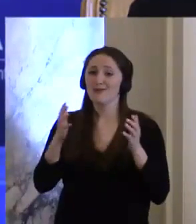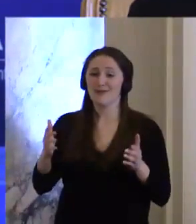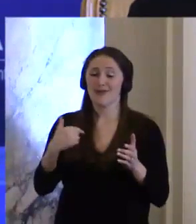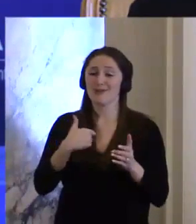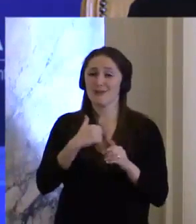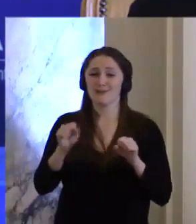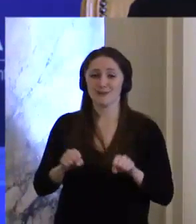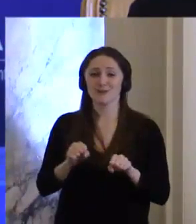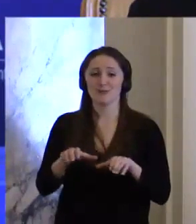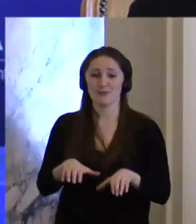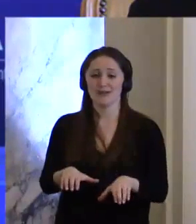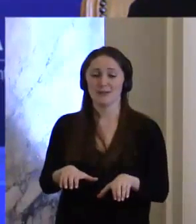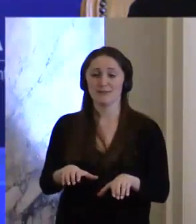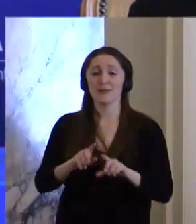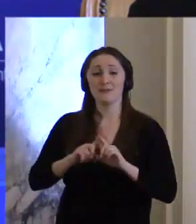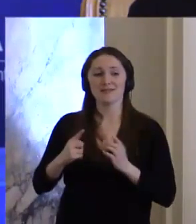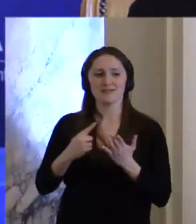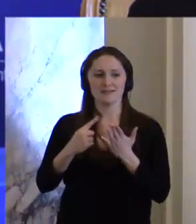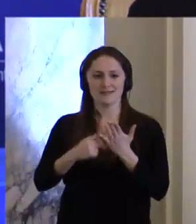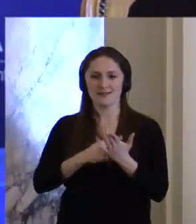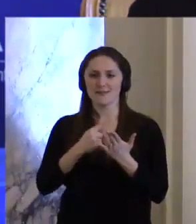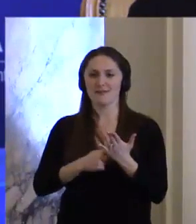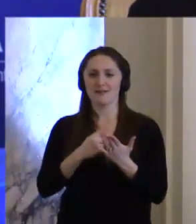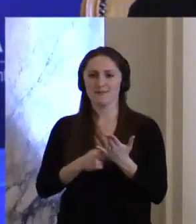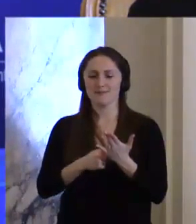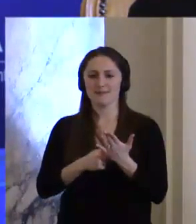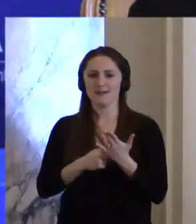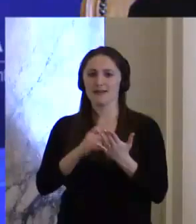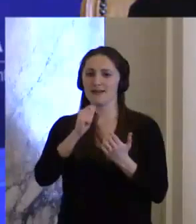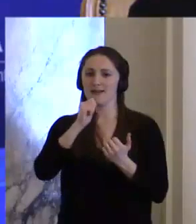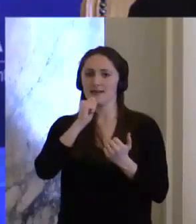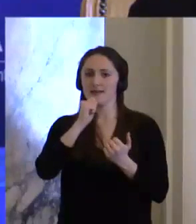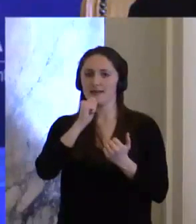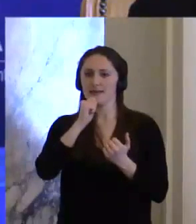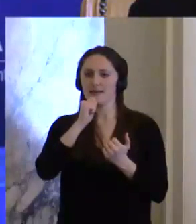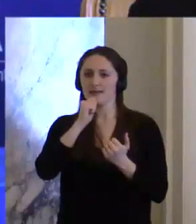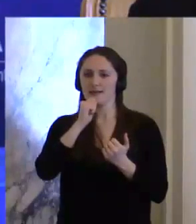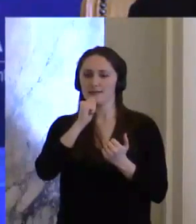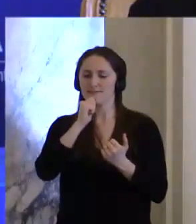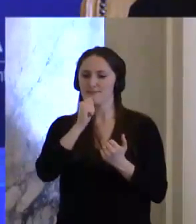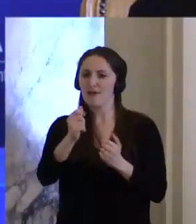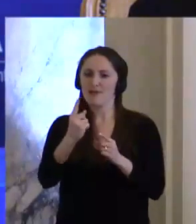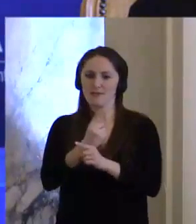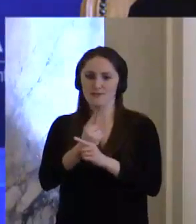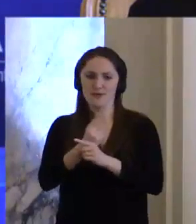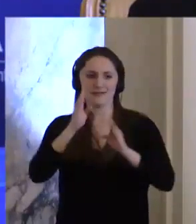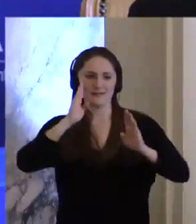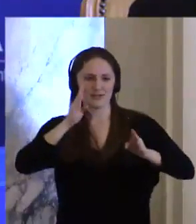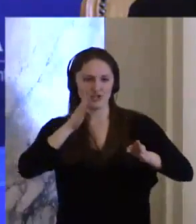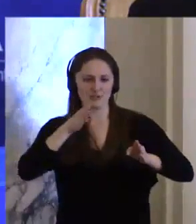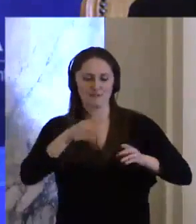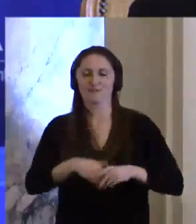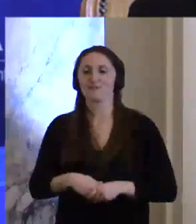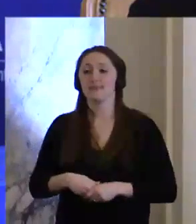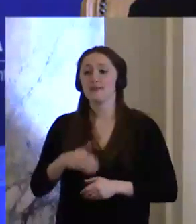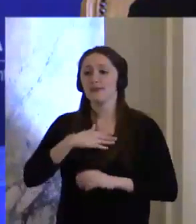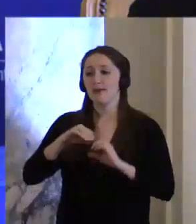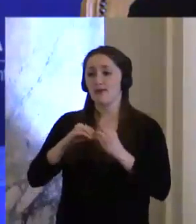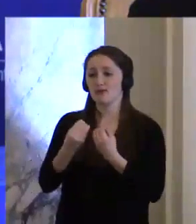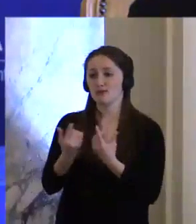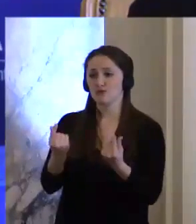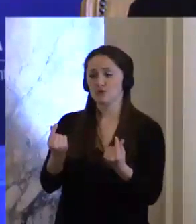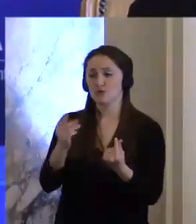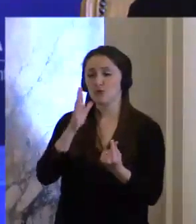ve. Desde mi oficina vamos a seguir haciendo lo posible para ir mejorando este aspecto de promocionar